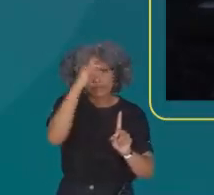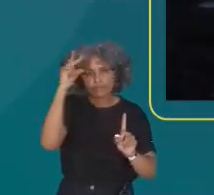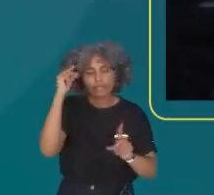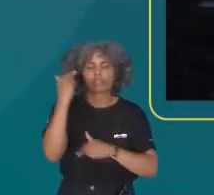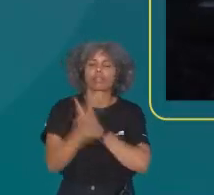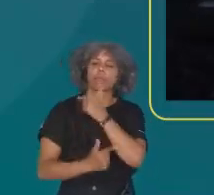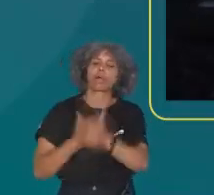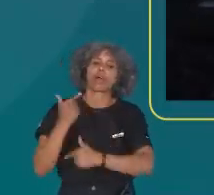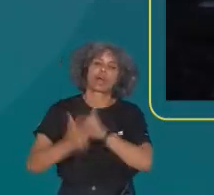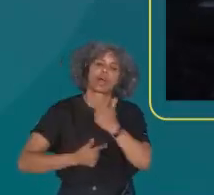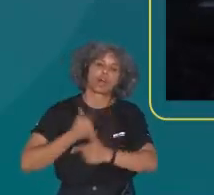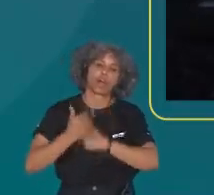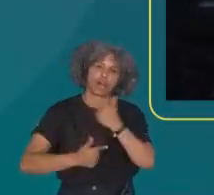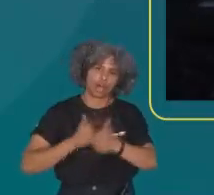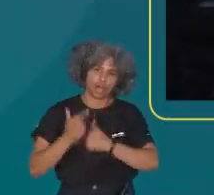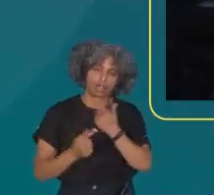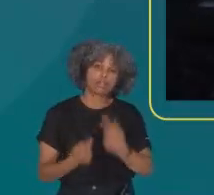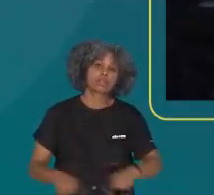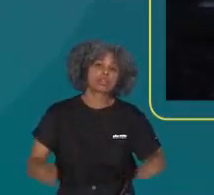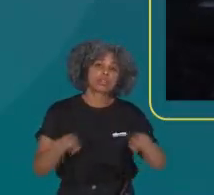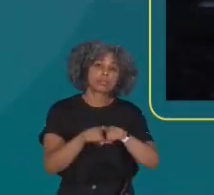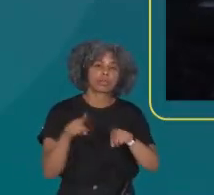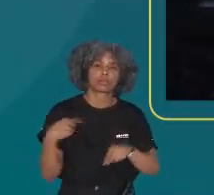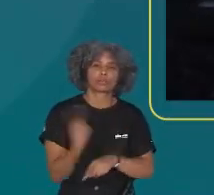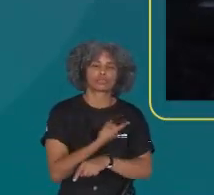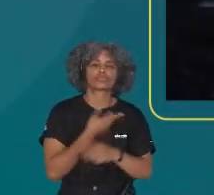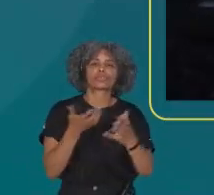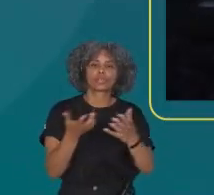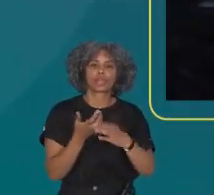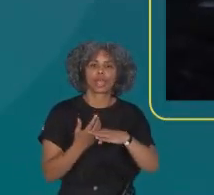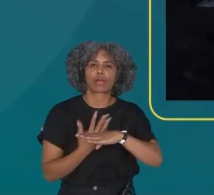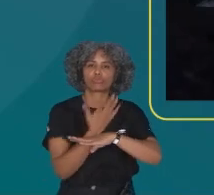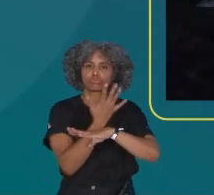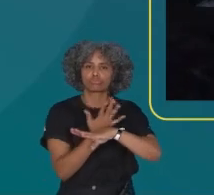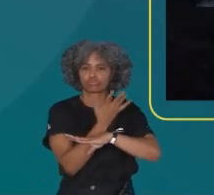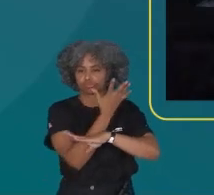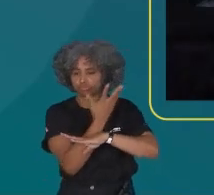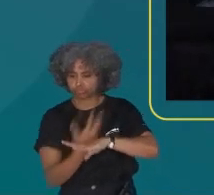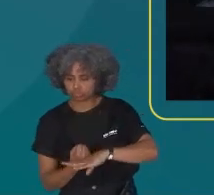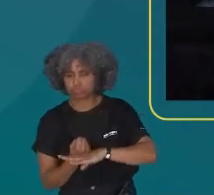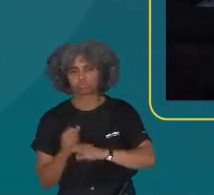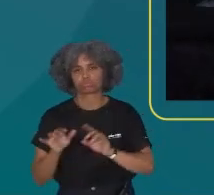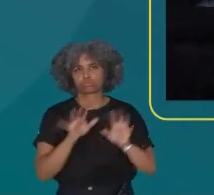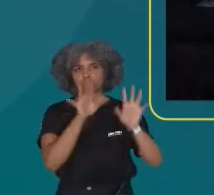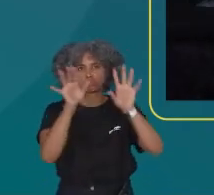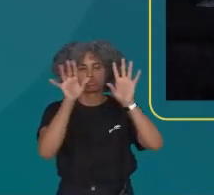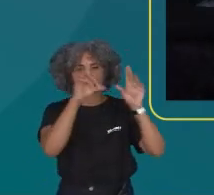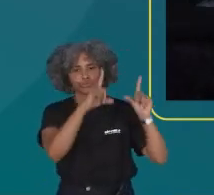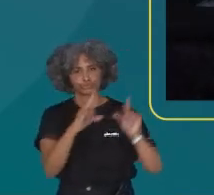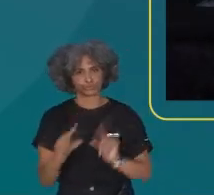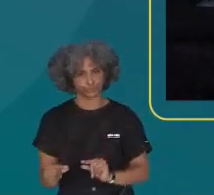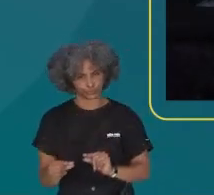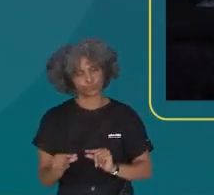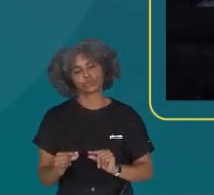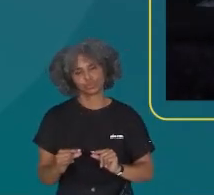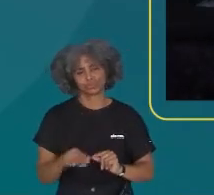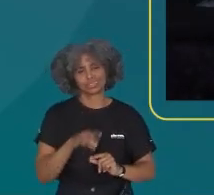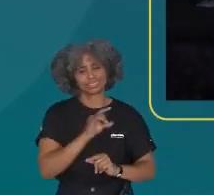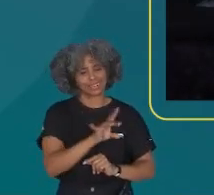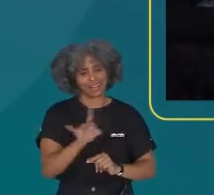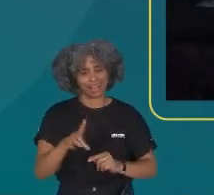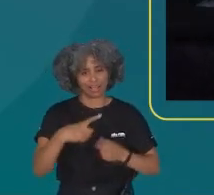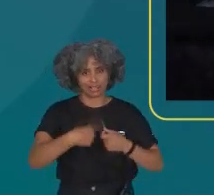to decarbonize the city. This is interesting. What's happening right now is that dialogues that we didn't have in Colombia